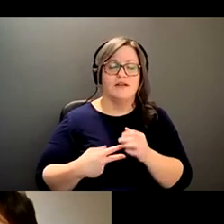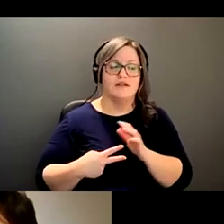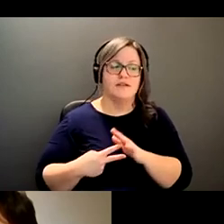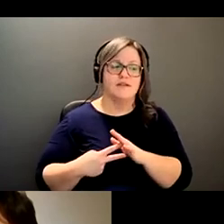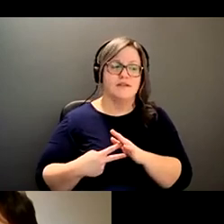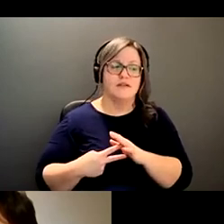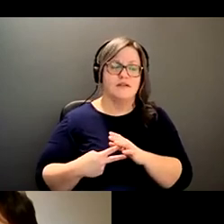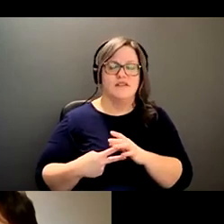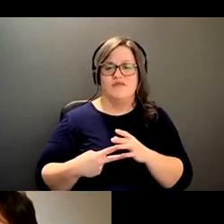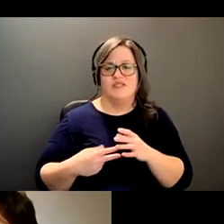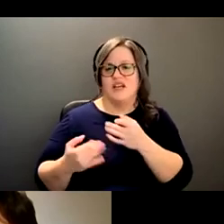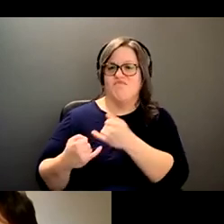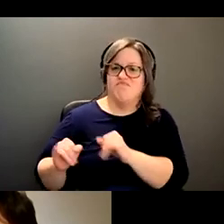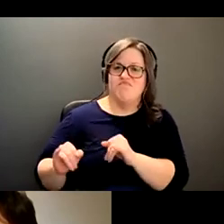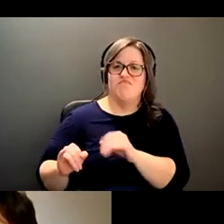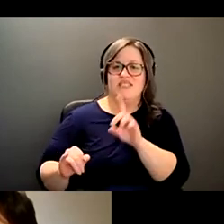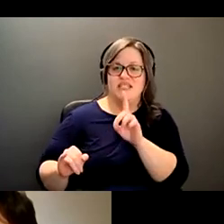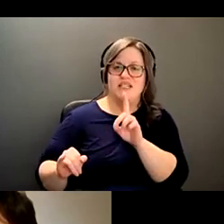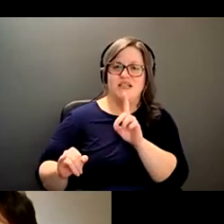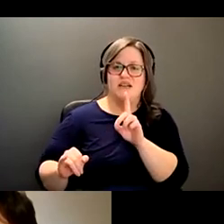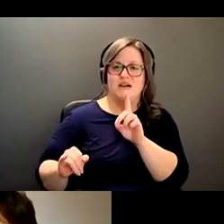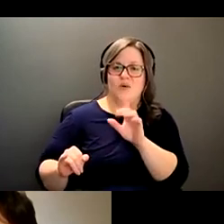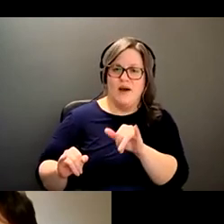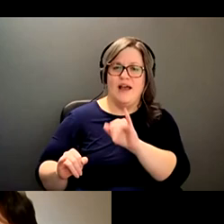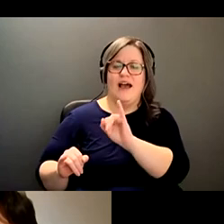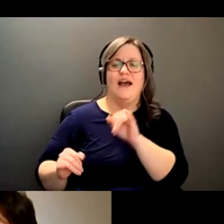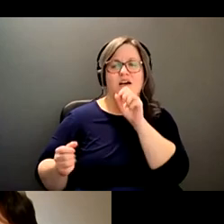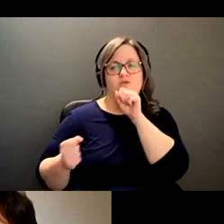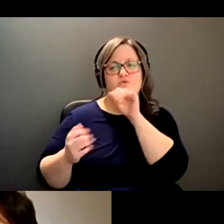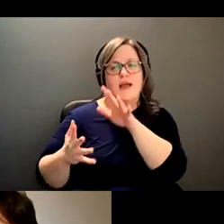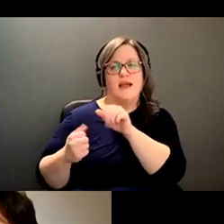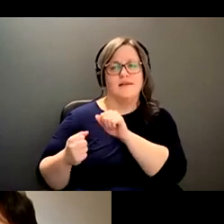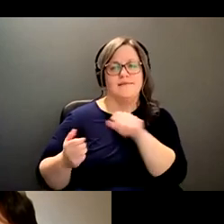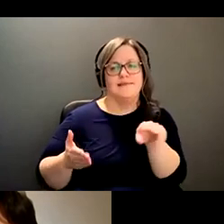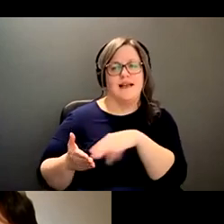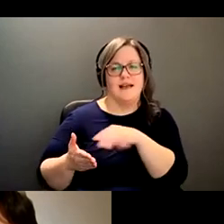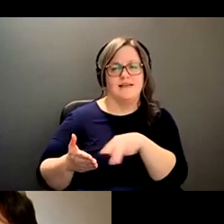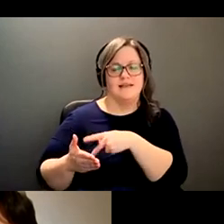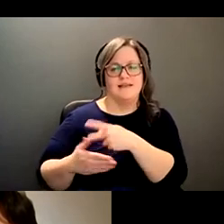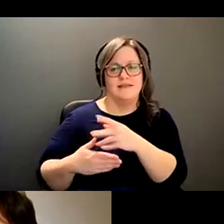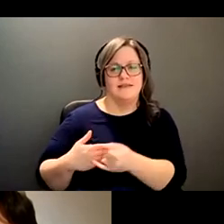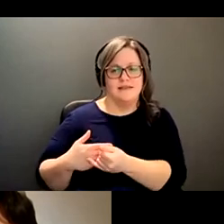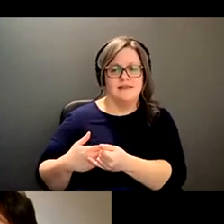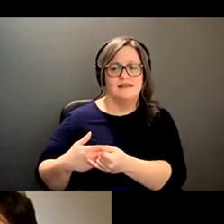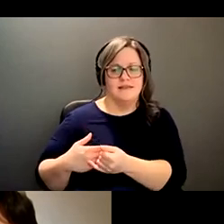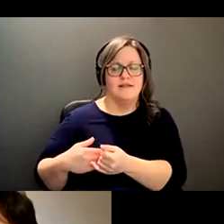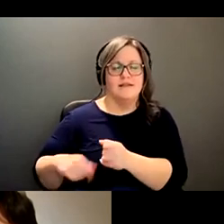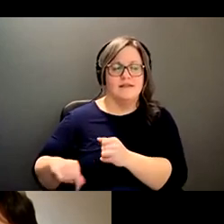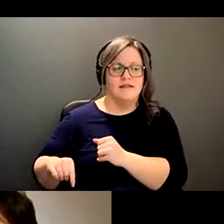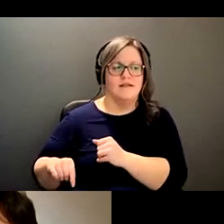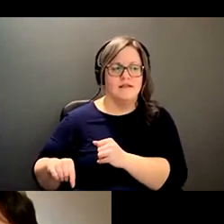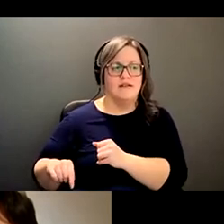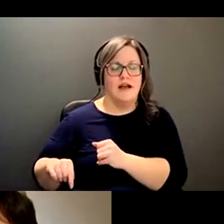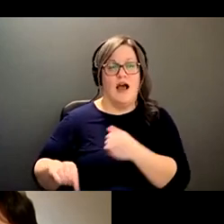like a DIY northernmost dragon dance during Chinese New Year. And I was pretty much the one Chinese